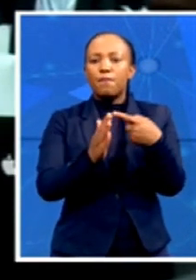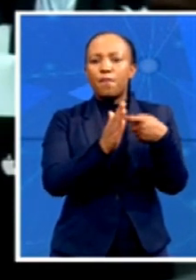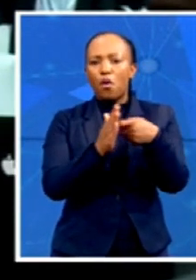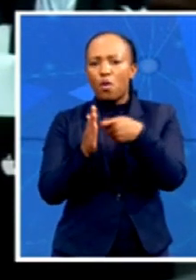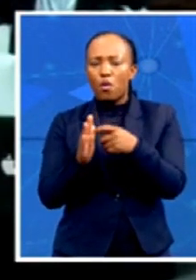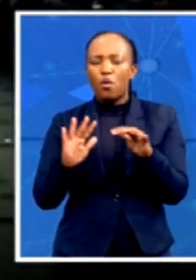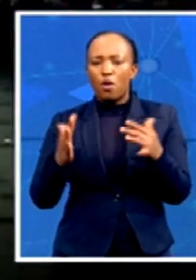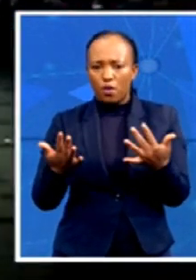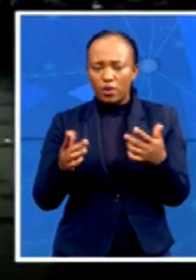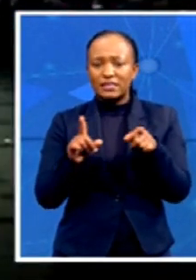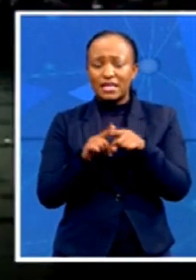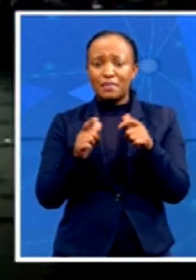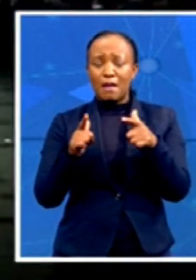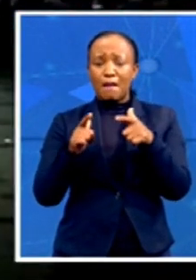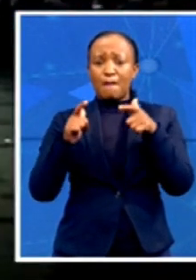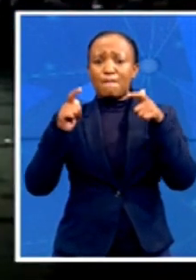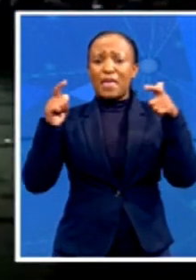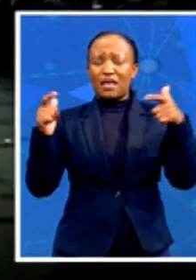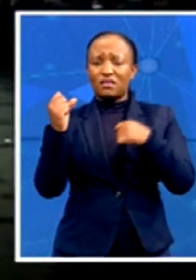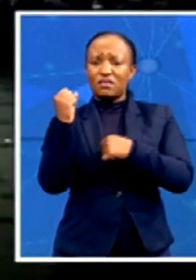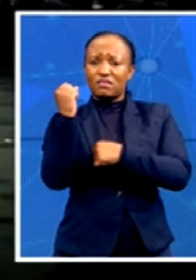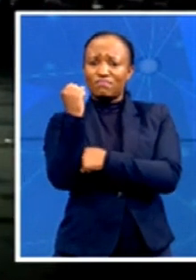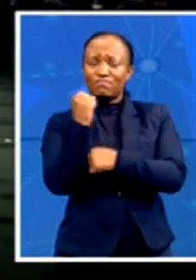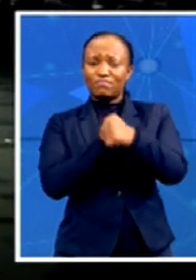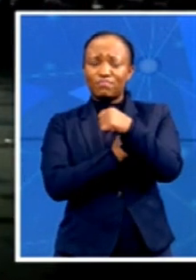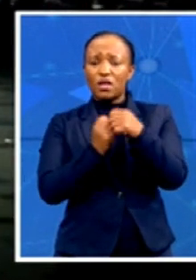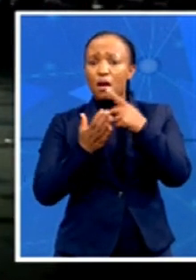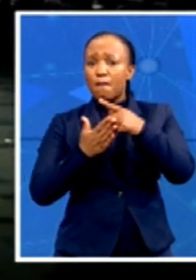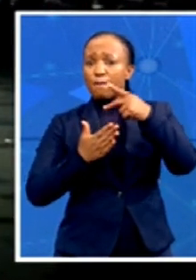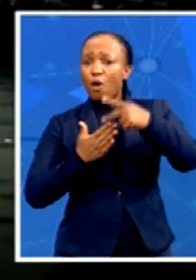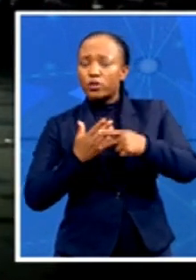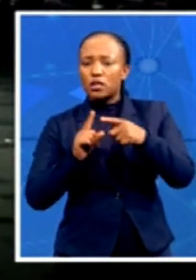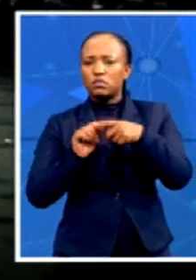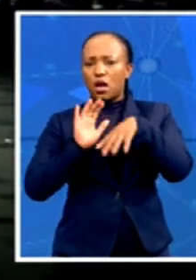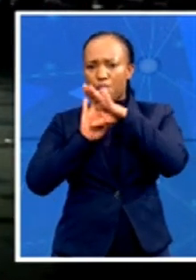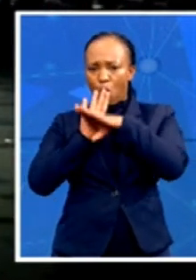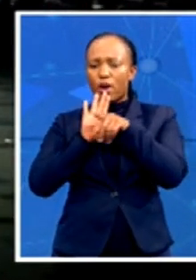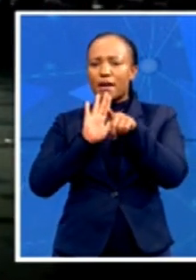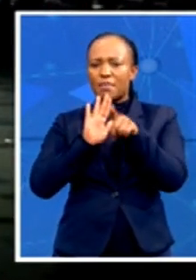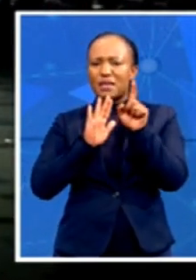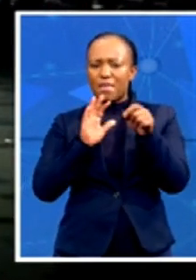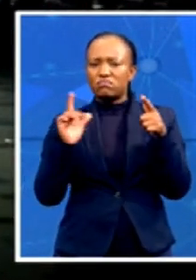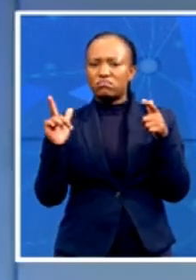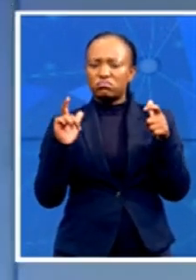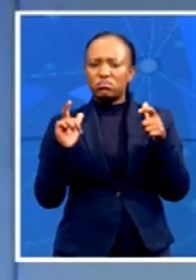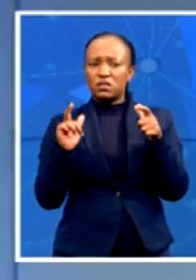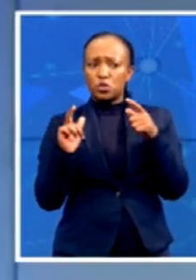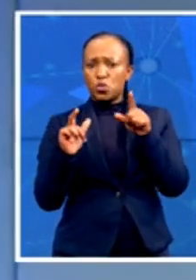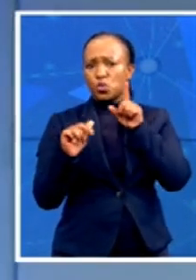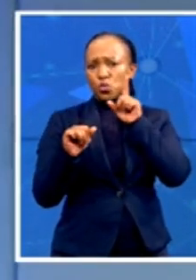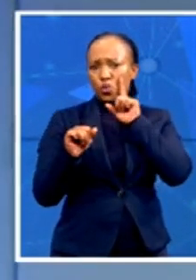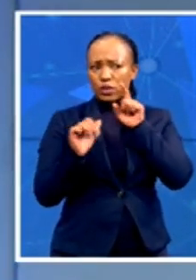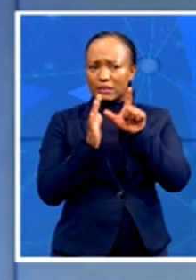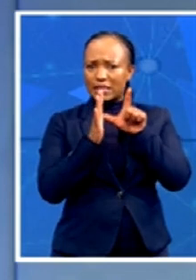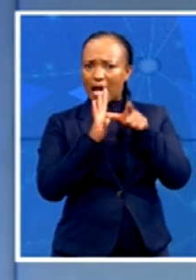infrastructure programs, or projects and programs, whether they are designed as public-private